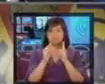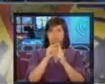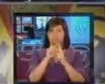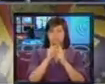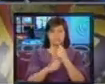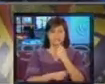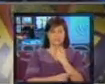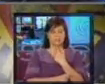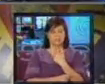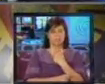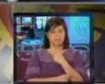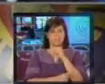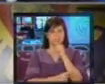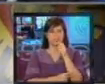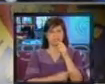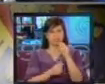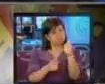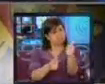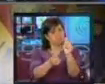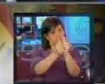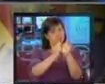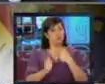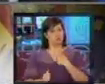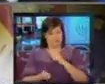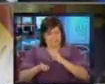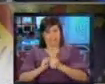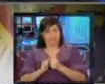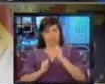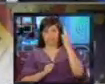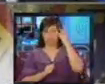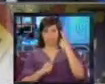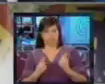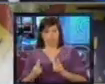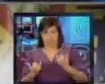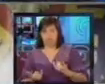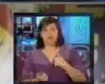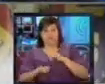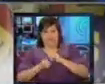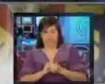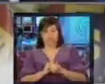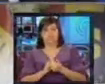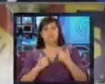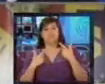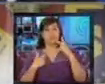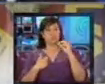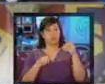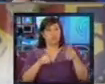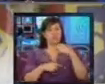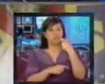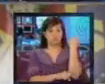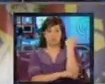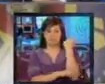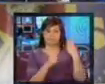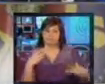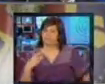said, I don't know if you're going to change or not, but I am changing the way government is going to be done. Mm. And there will be no opportunities for corruption.